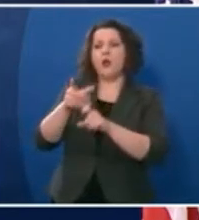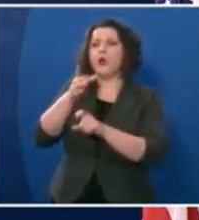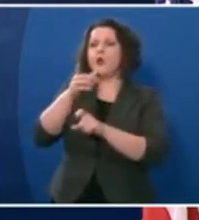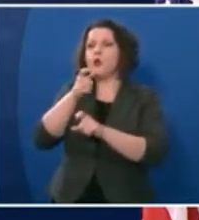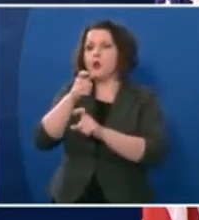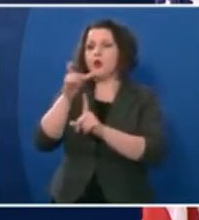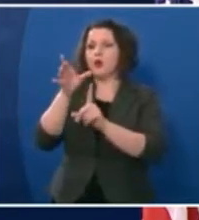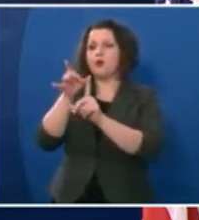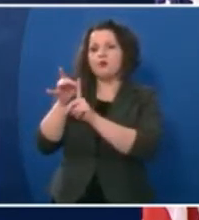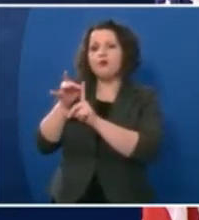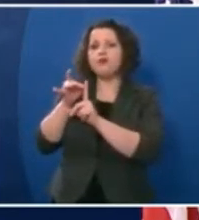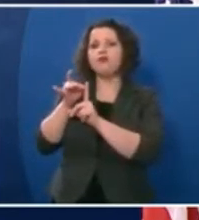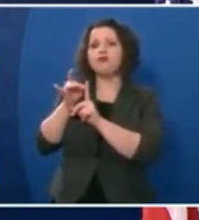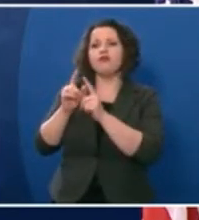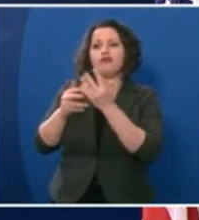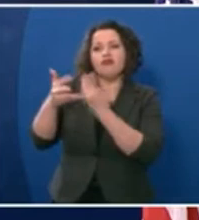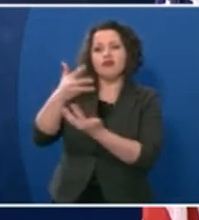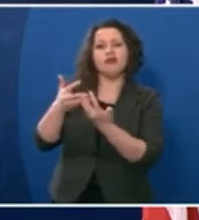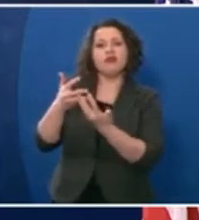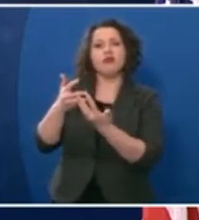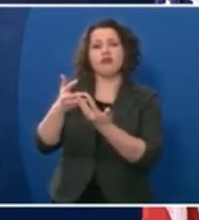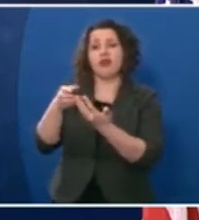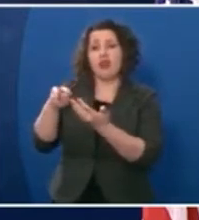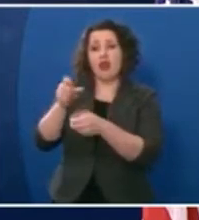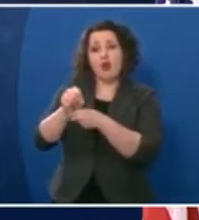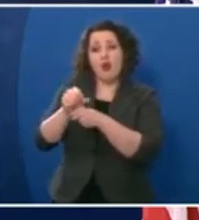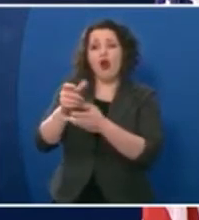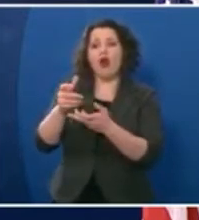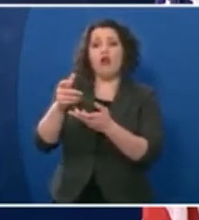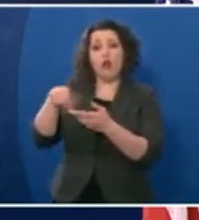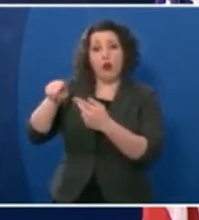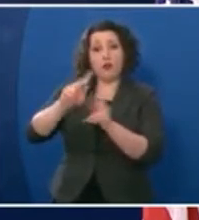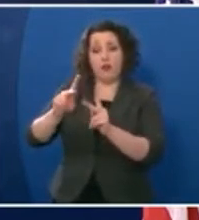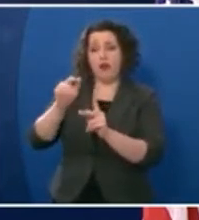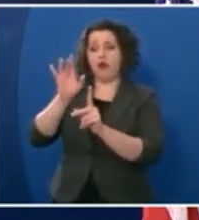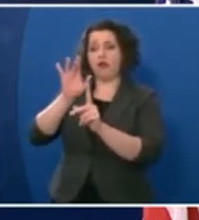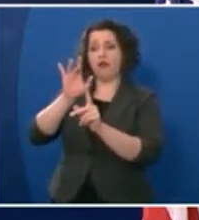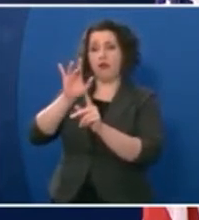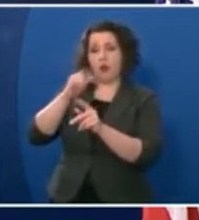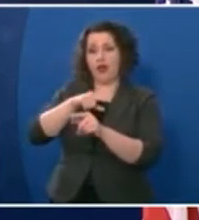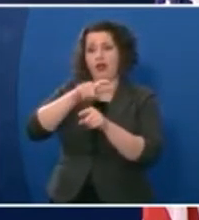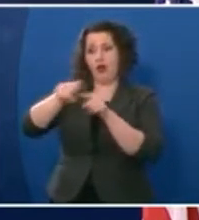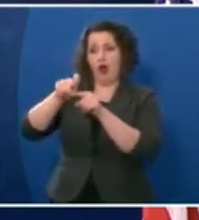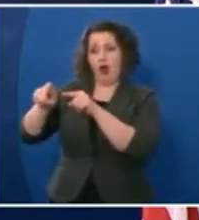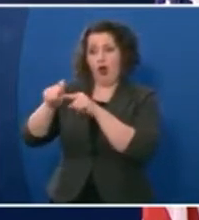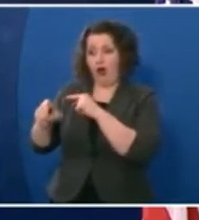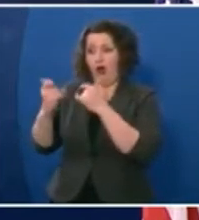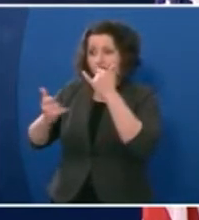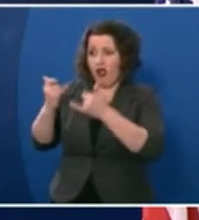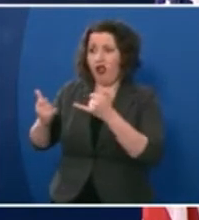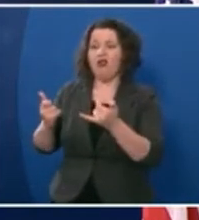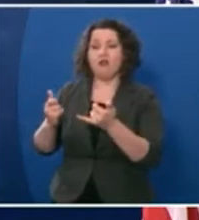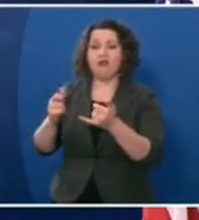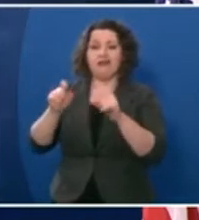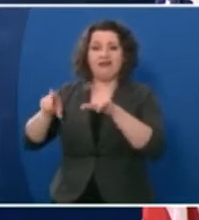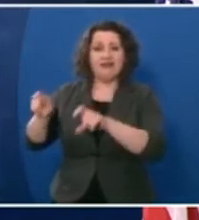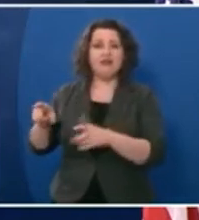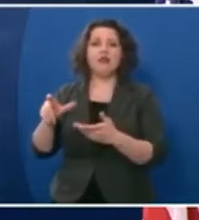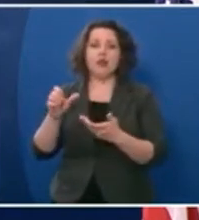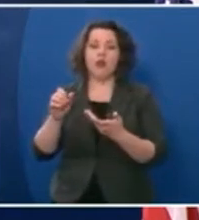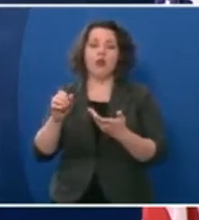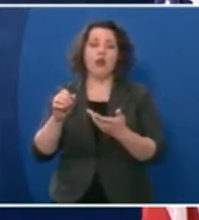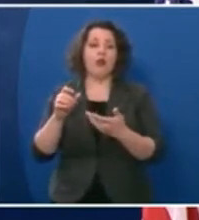close contacts at work, we contact those people that have been in close contact with a confirmed case. So there's work that goes